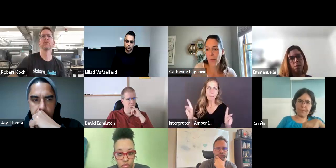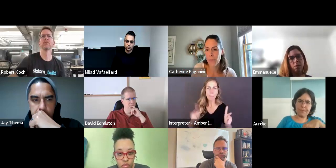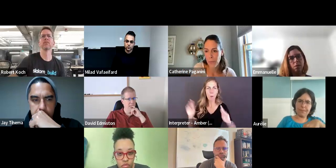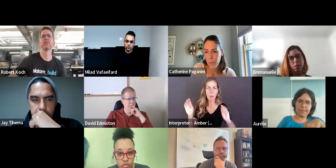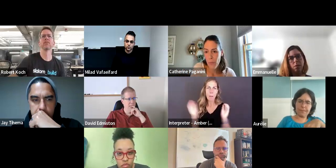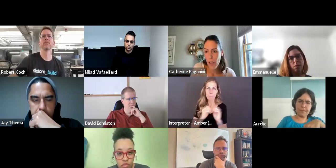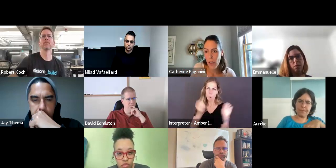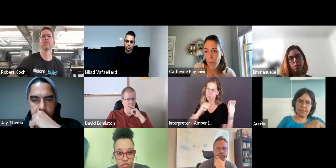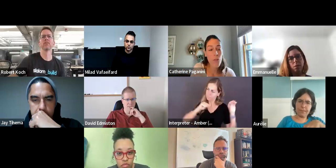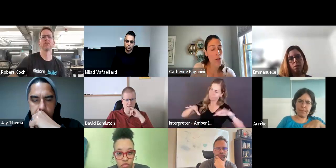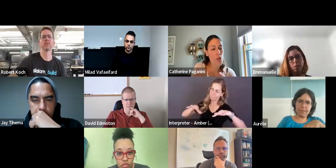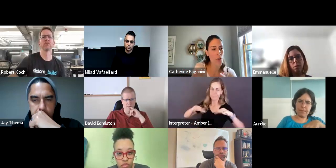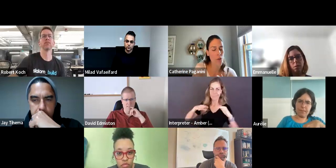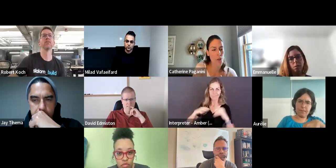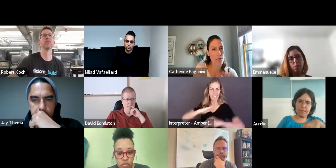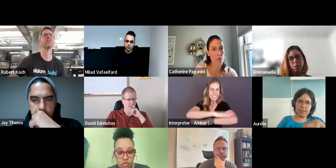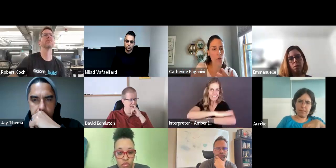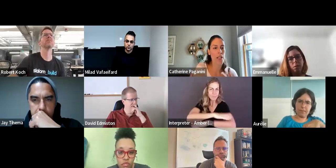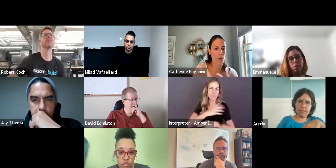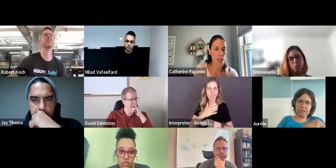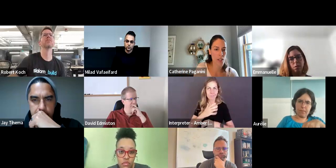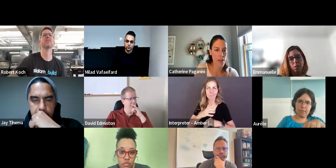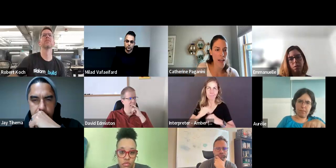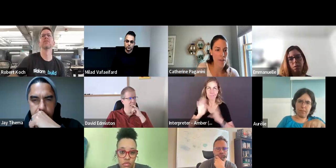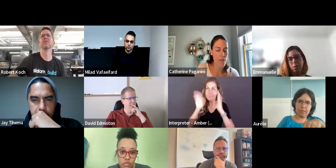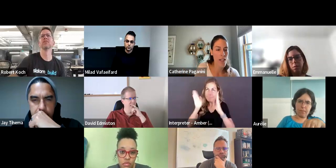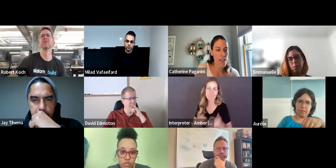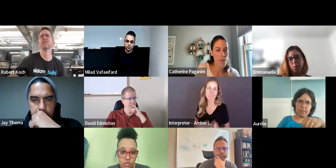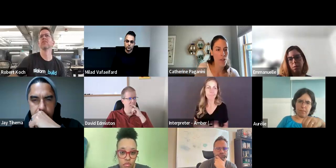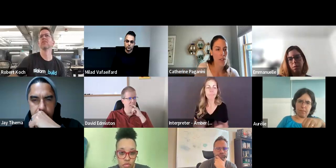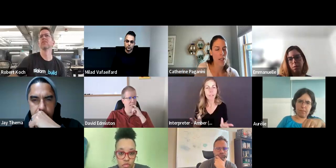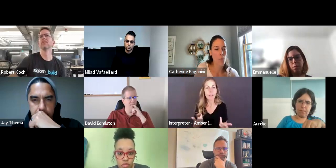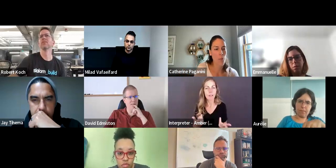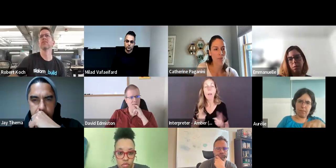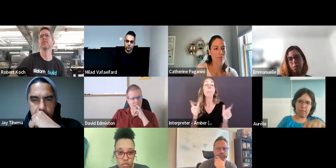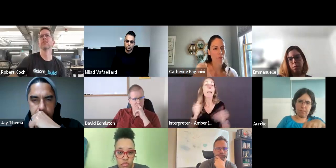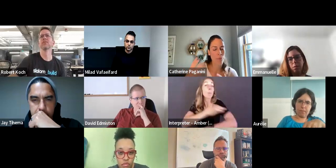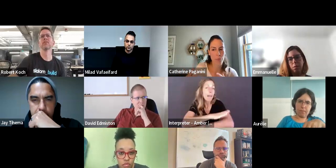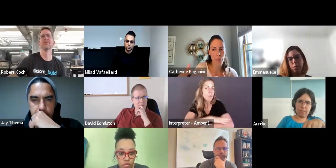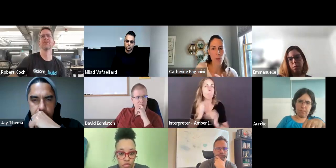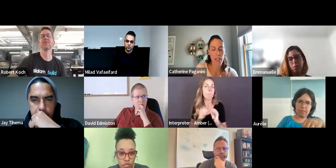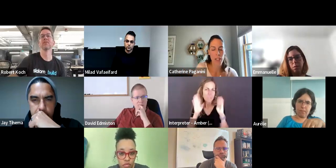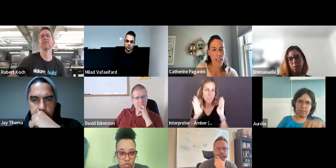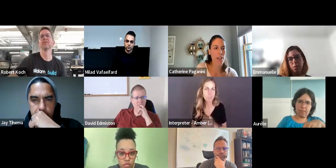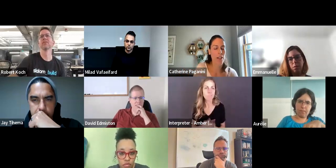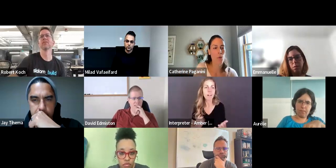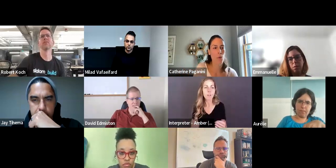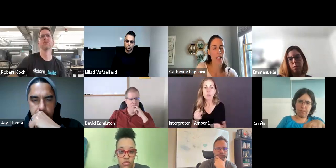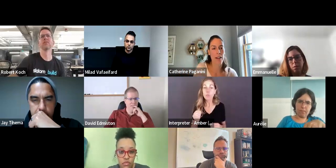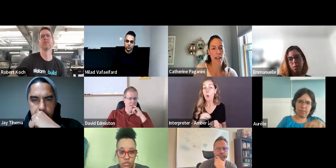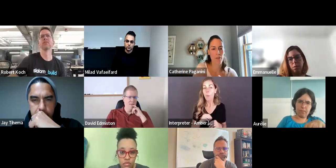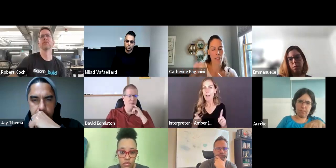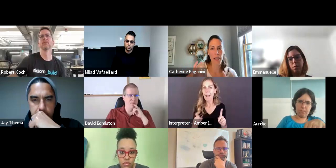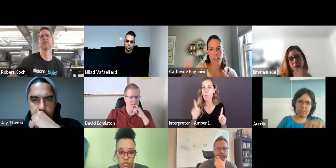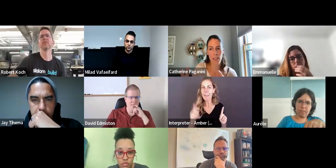platform, right? So, but for doing that, we need to kind of have several people in here